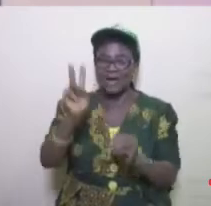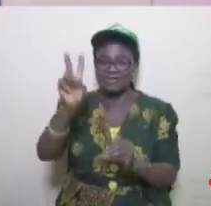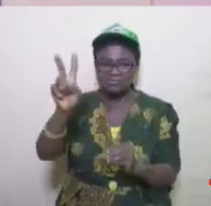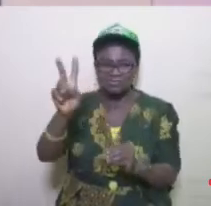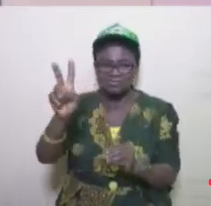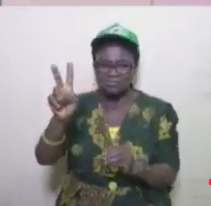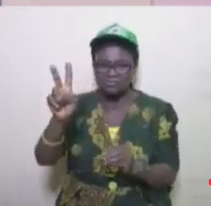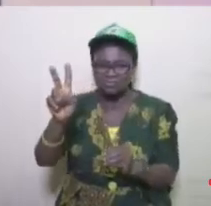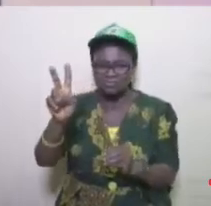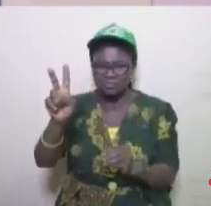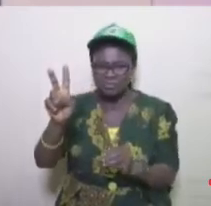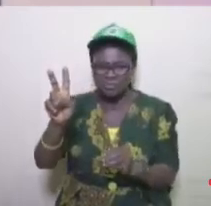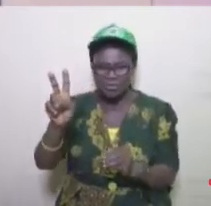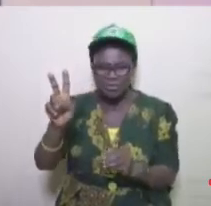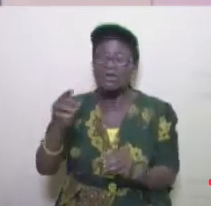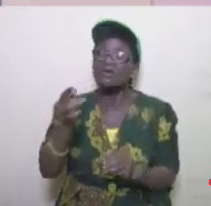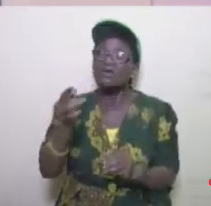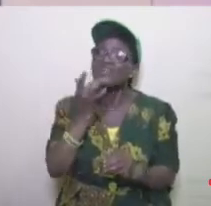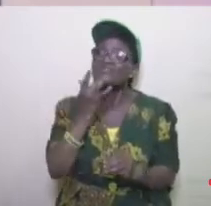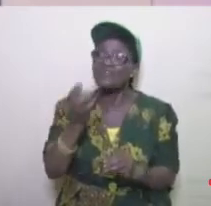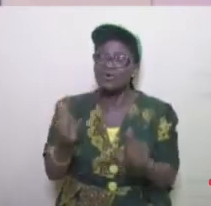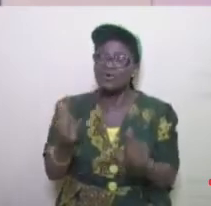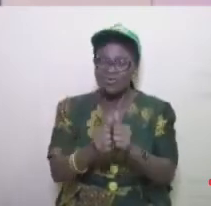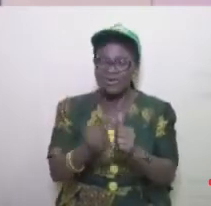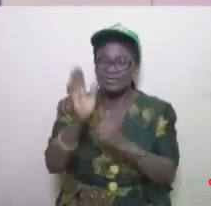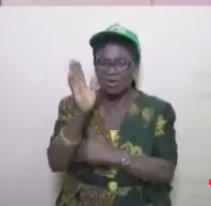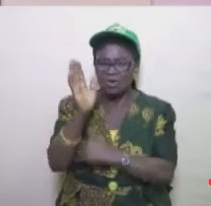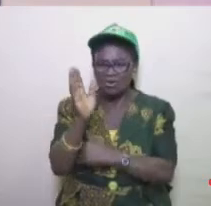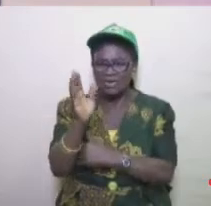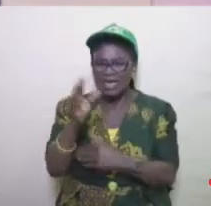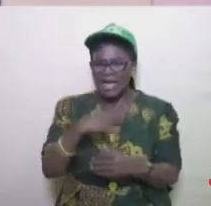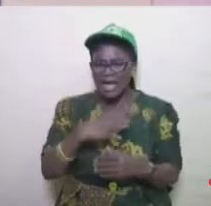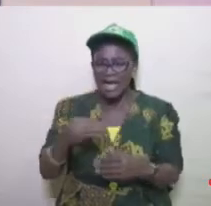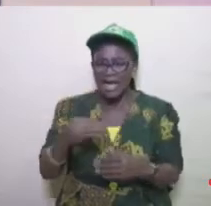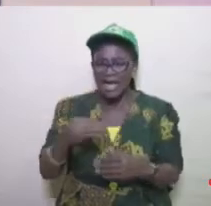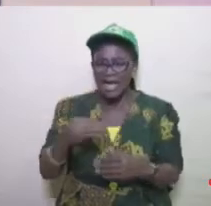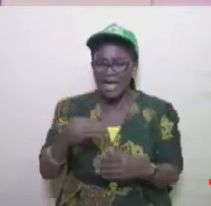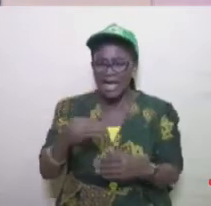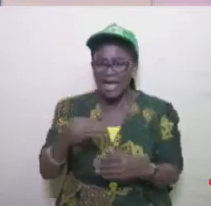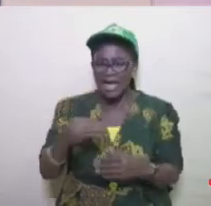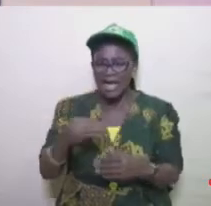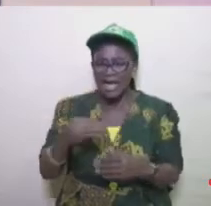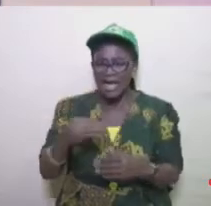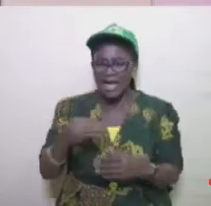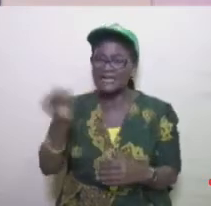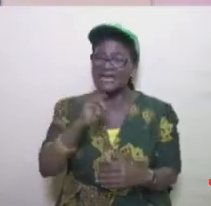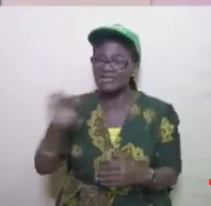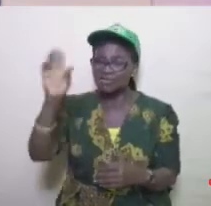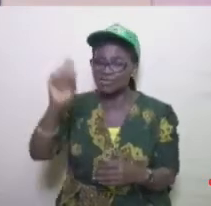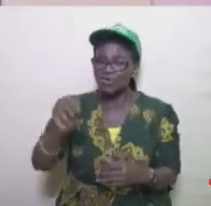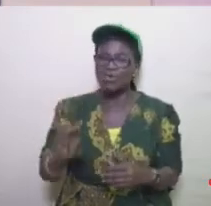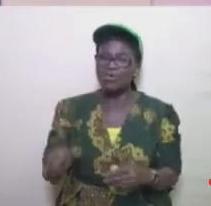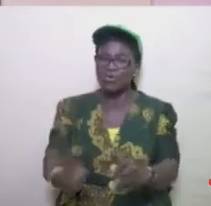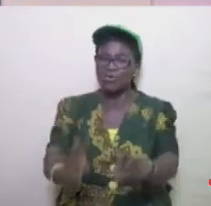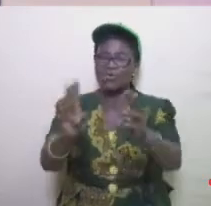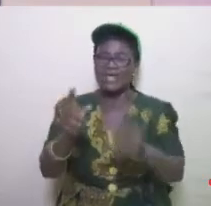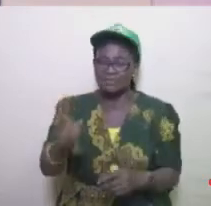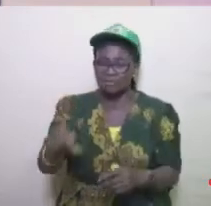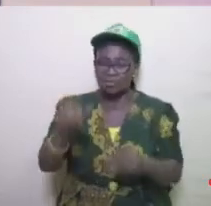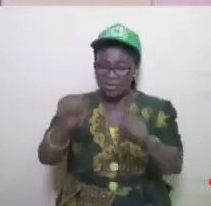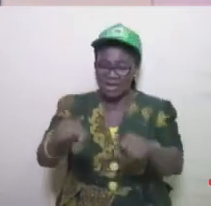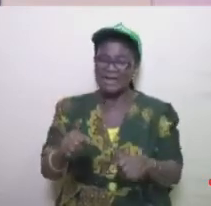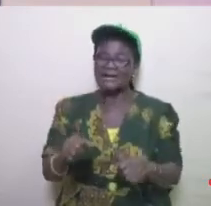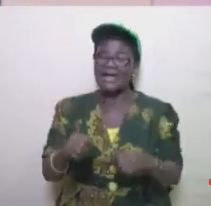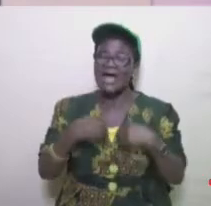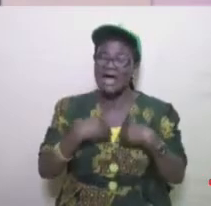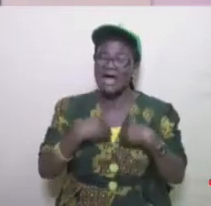God. Favor with God. And there is no way you can have favor with God and you will not have